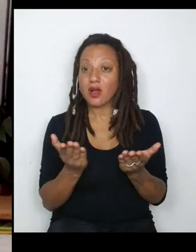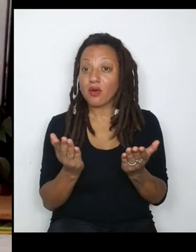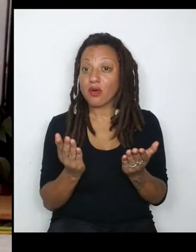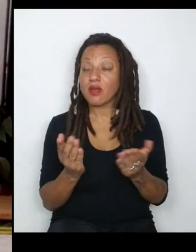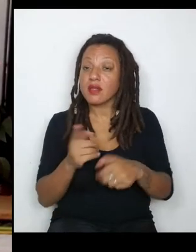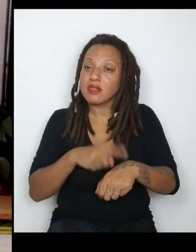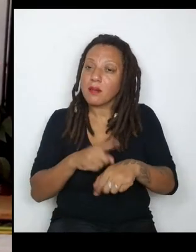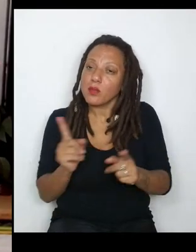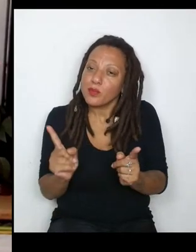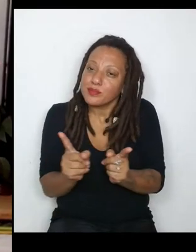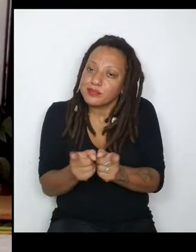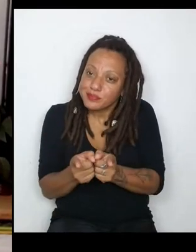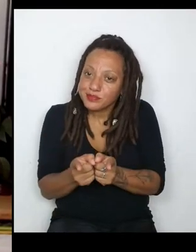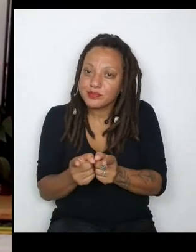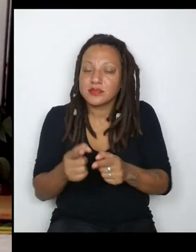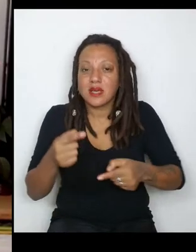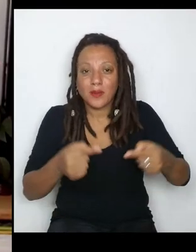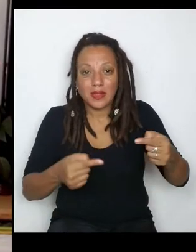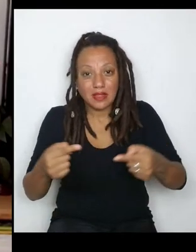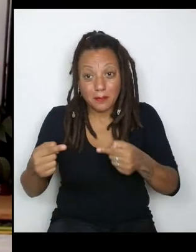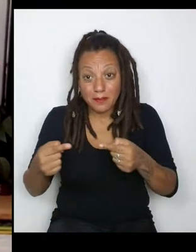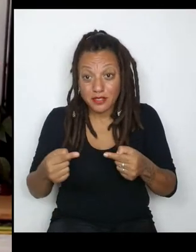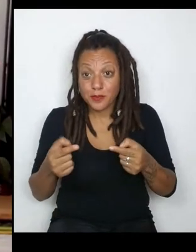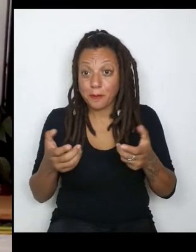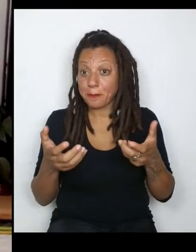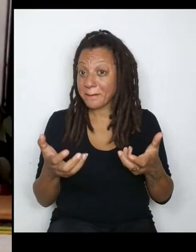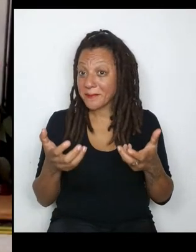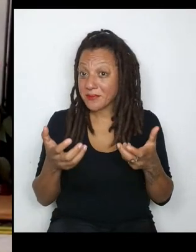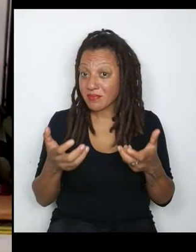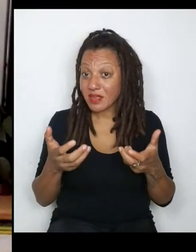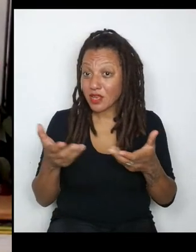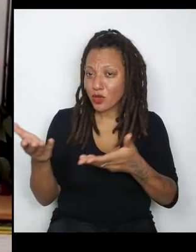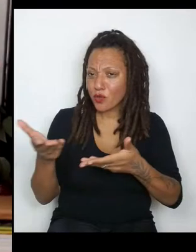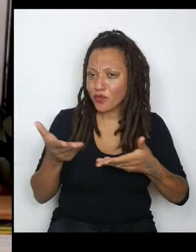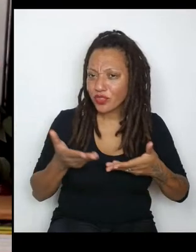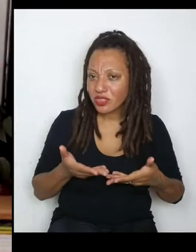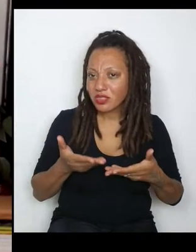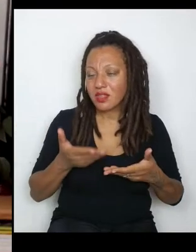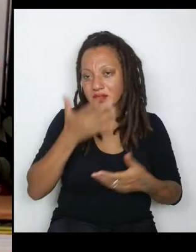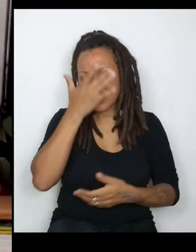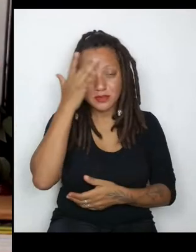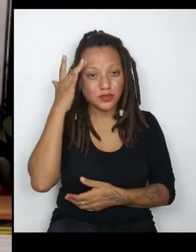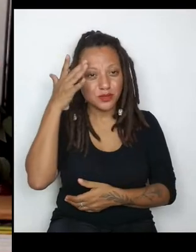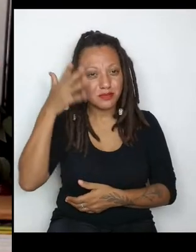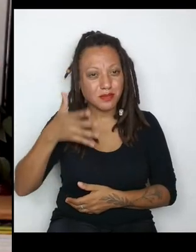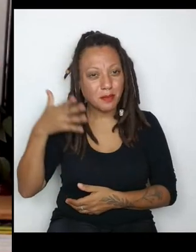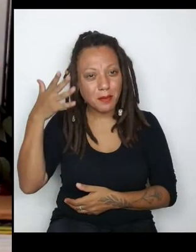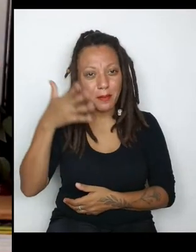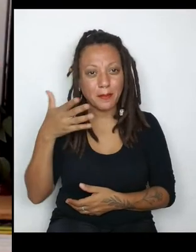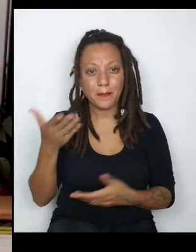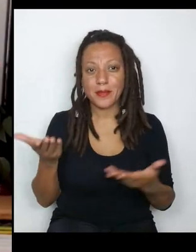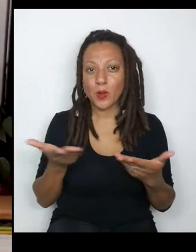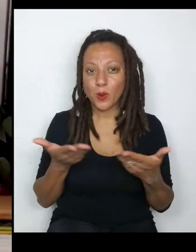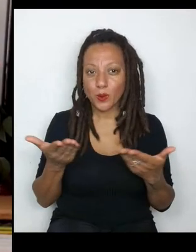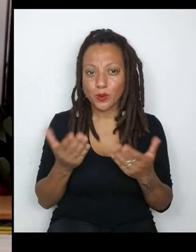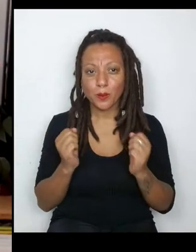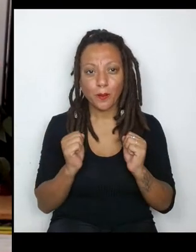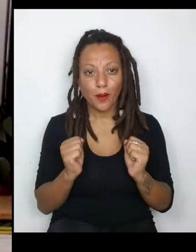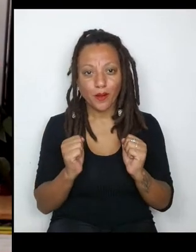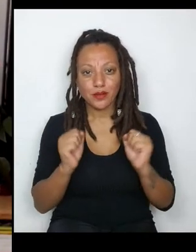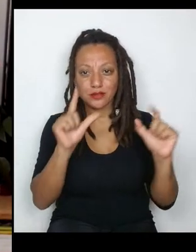so we are going to have a short time for our debate and questions here i would like to invite our